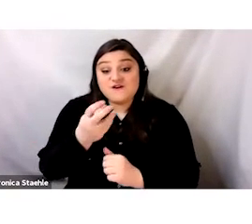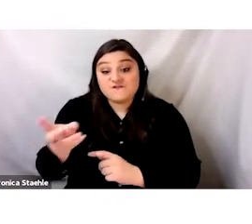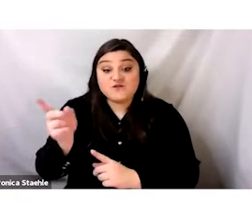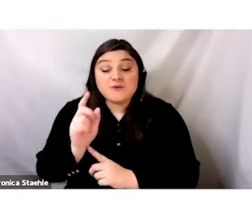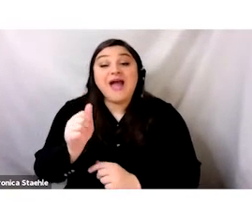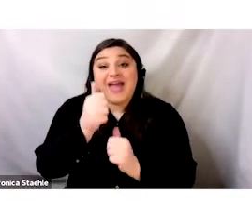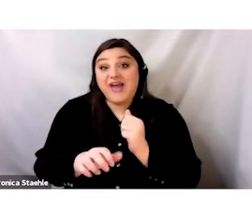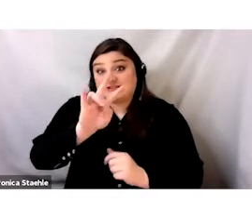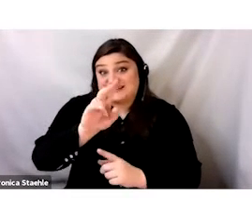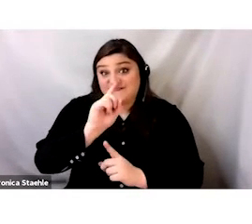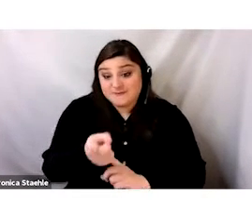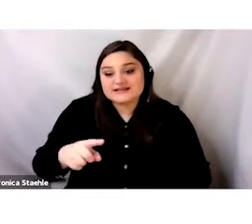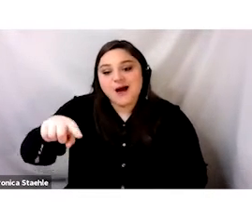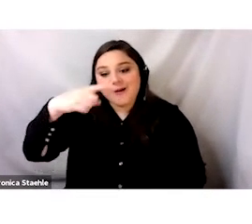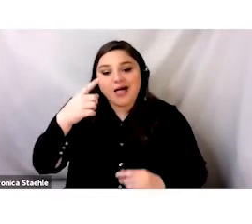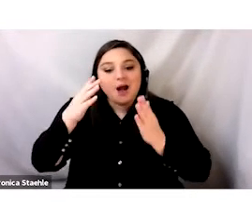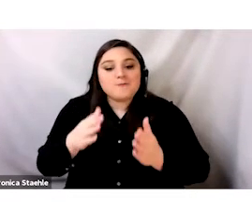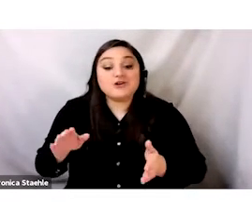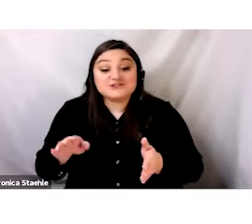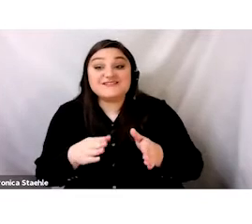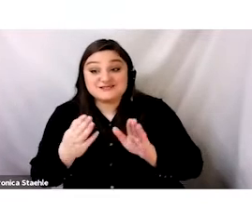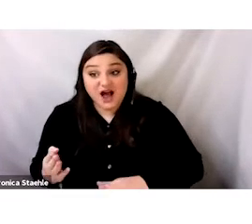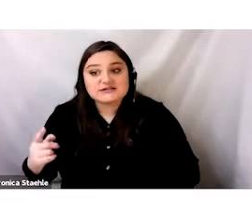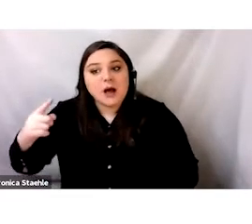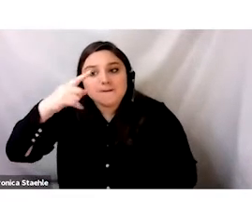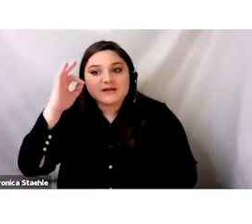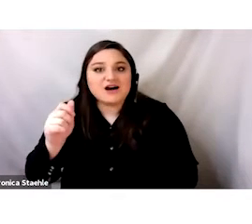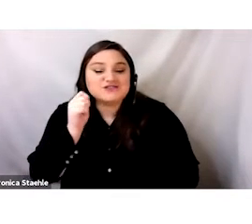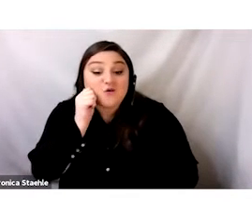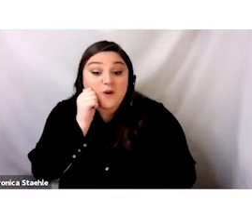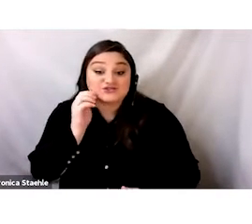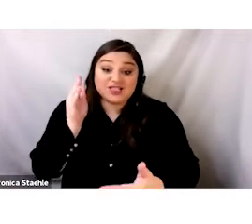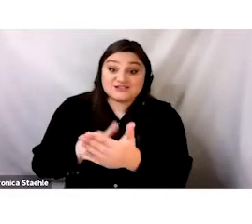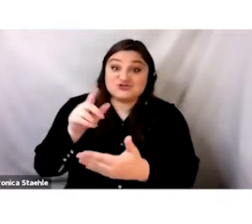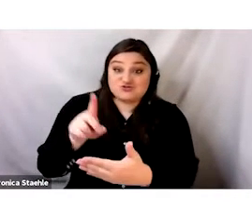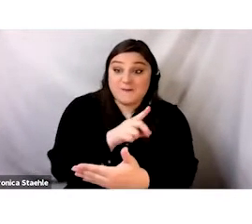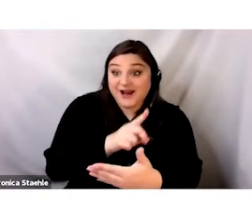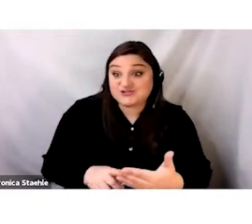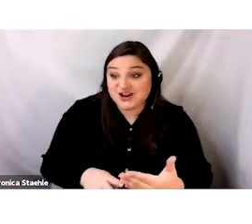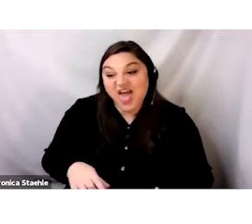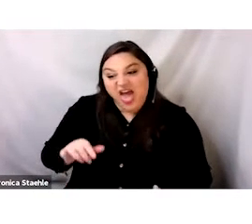Every 7 minutes. Again, that is the actual predictable